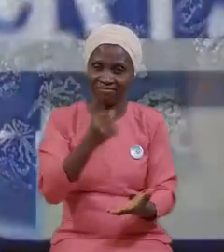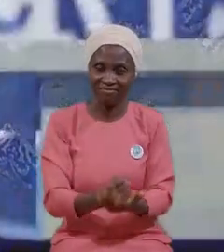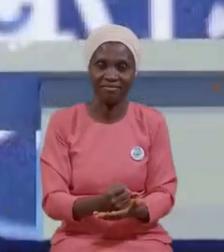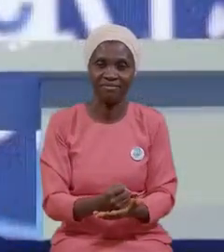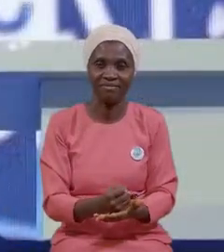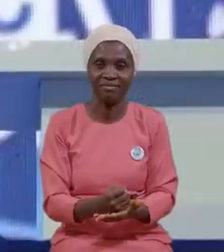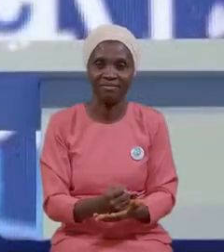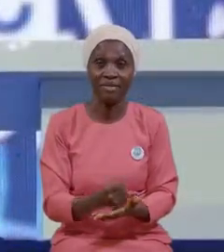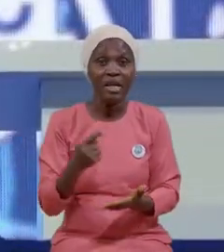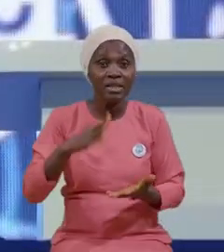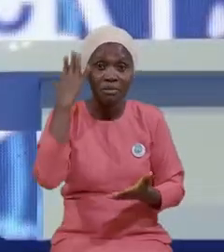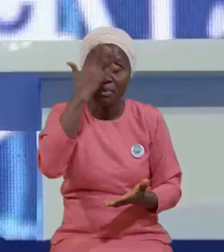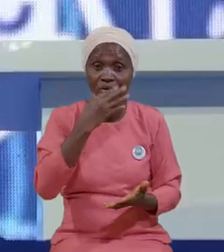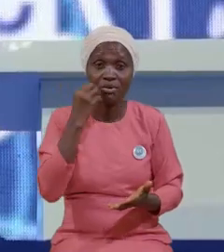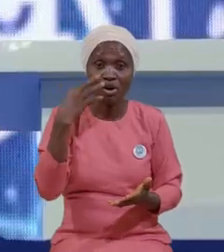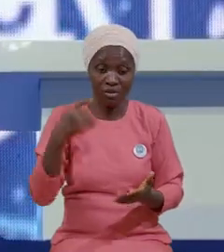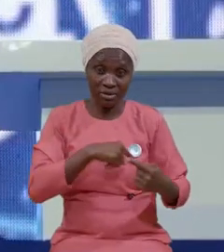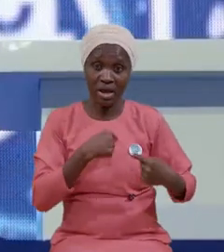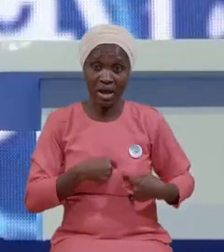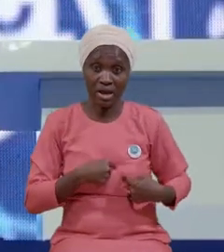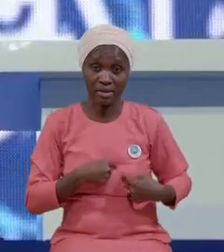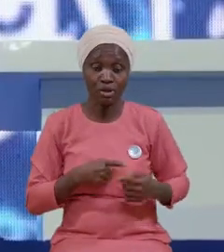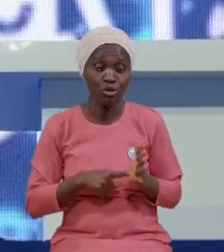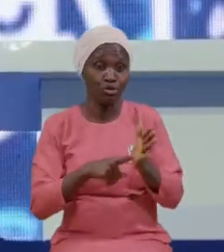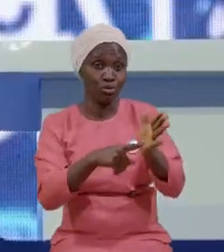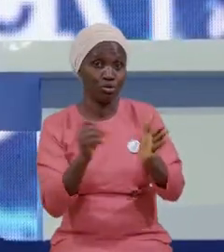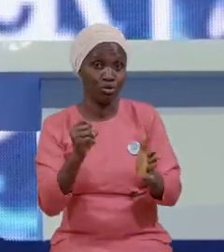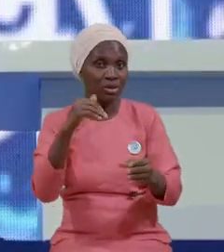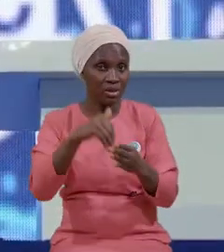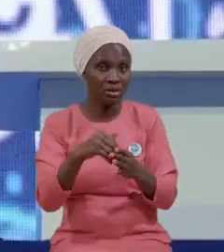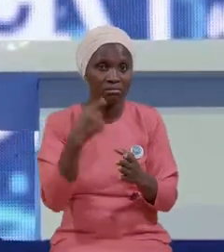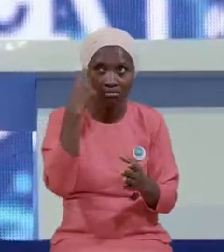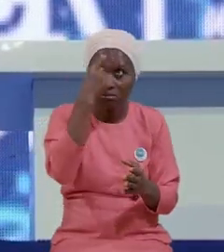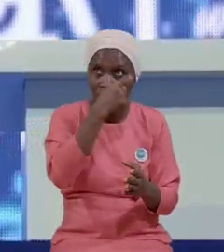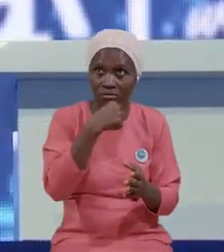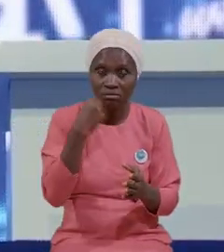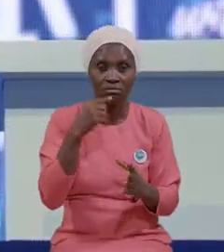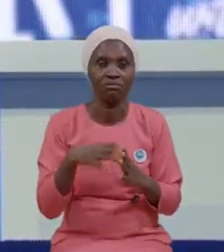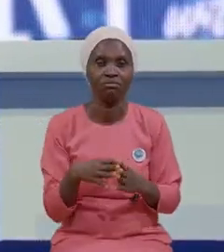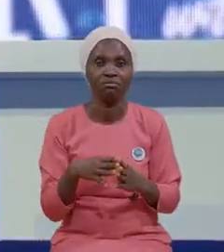The beauty of the heart reflects in the face.